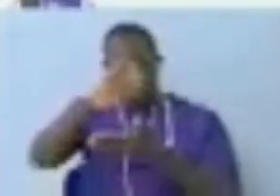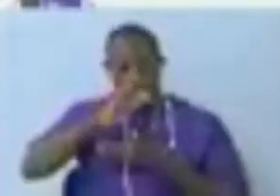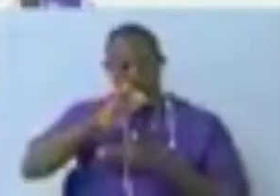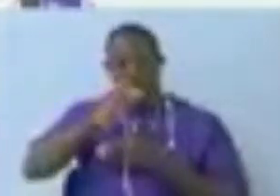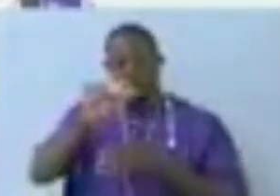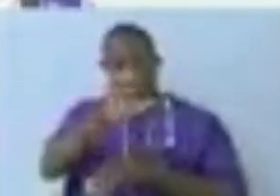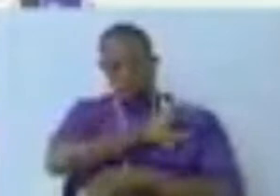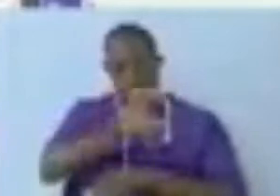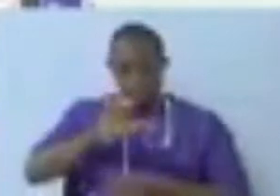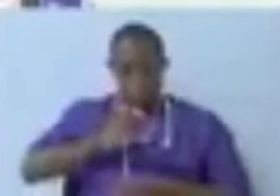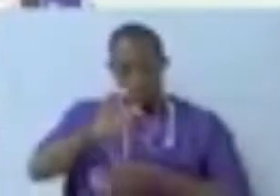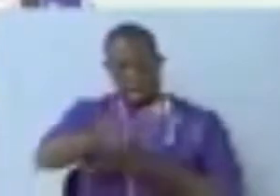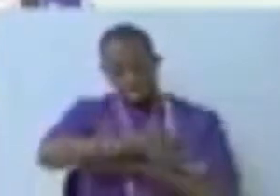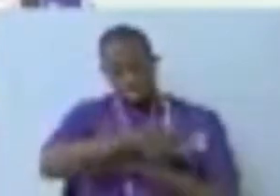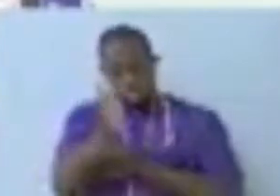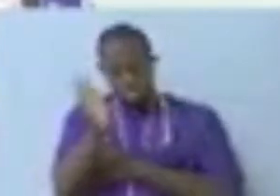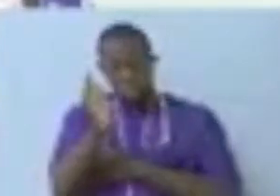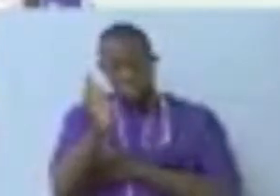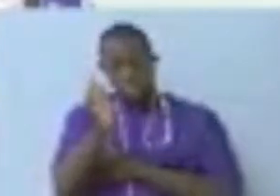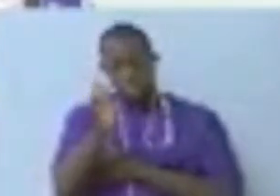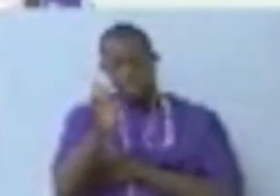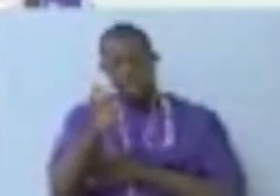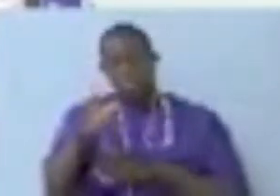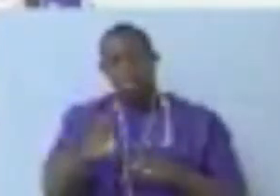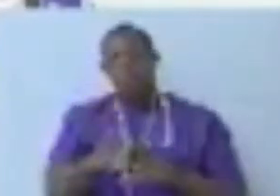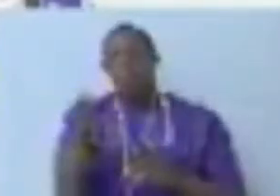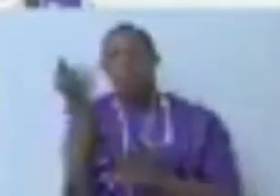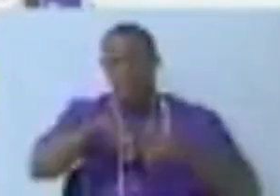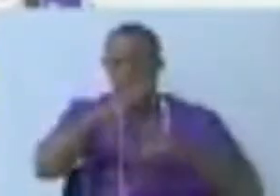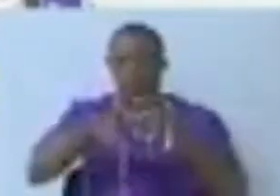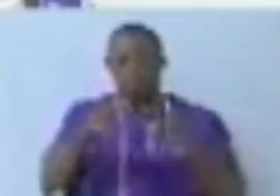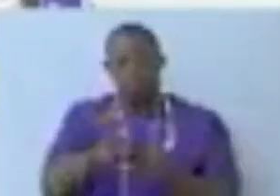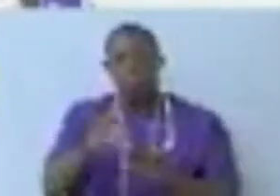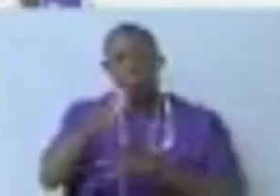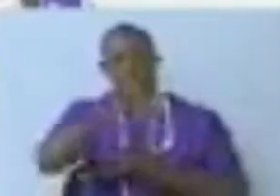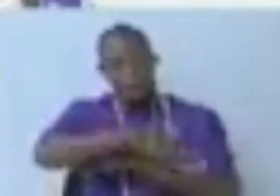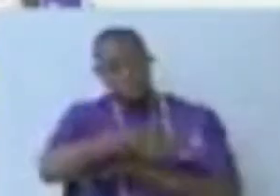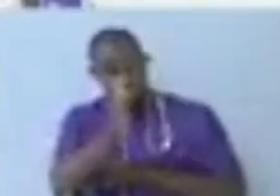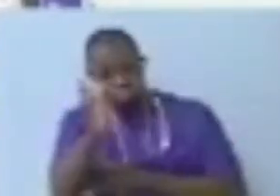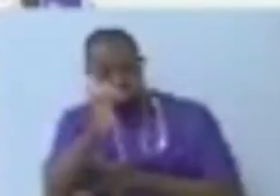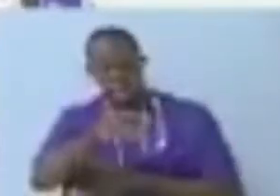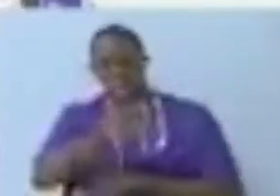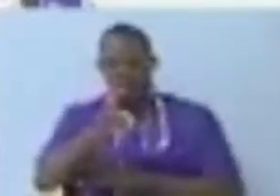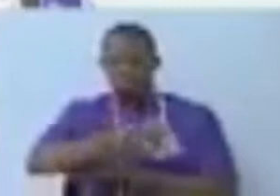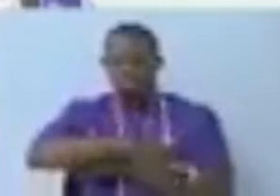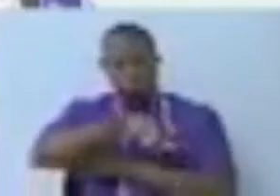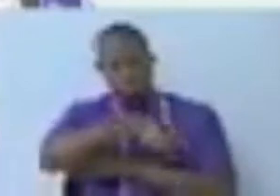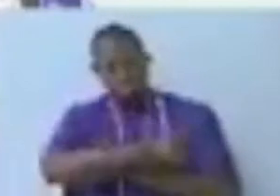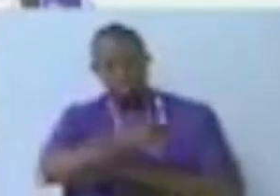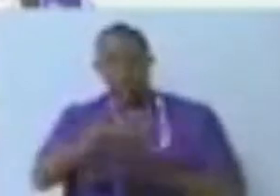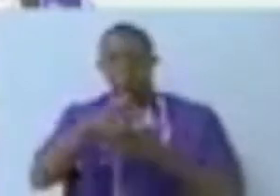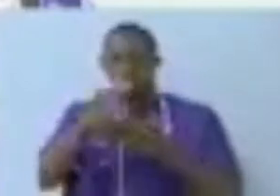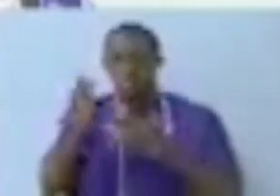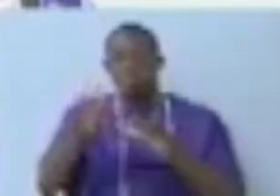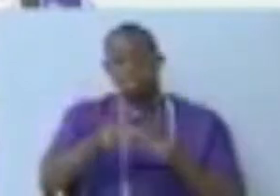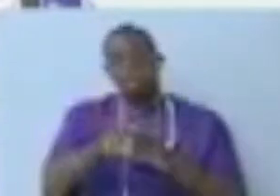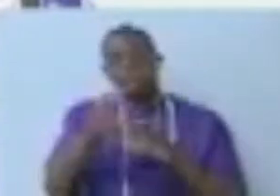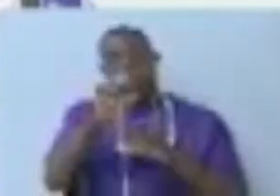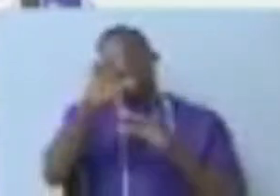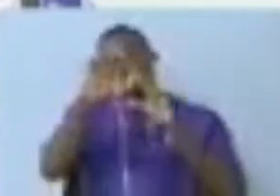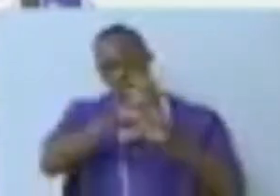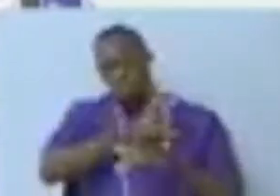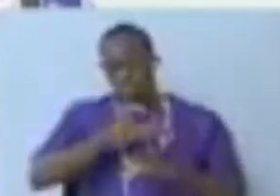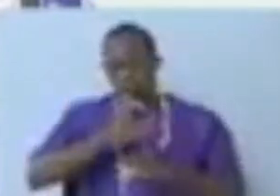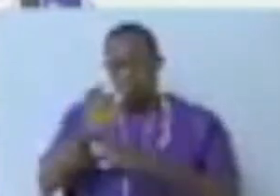Follow the former data kamba bunda banyin. Opening and closing of the gates. Kabunda kayere kasoro ube